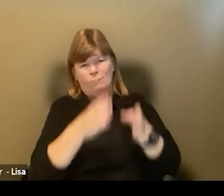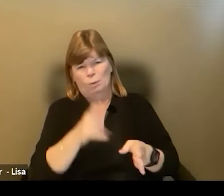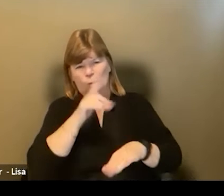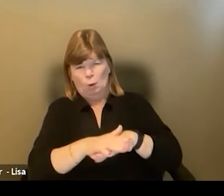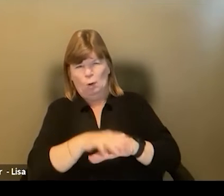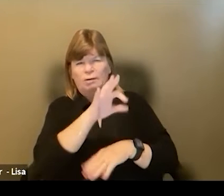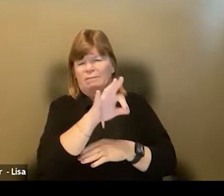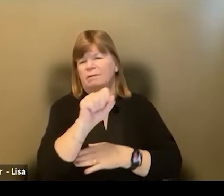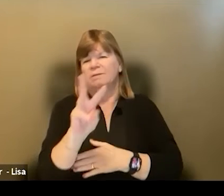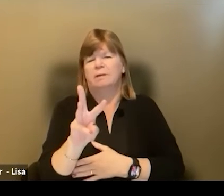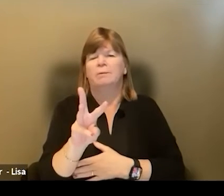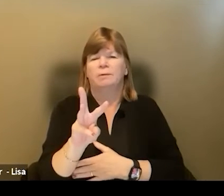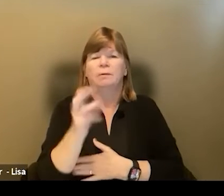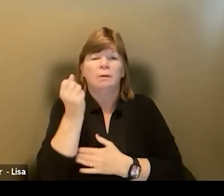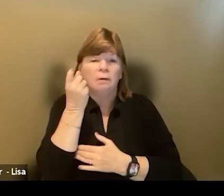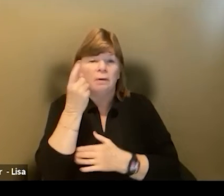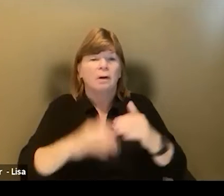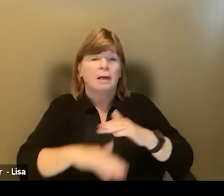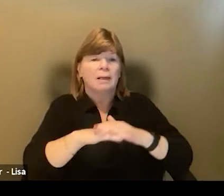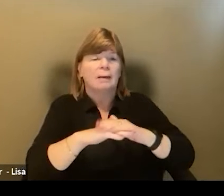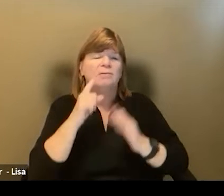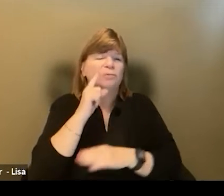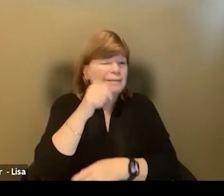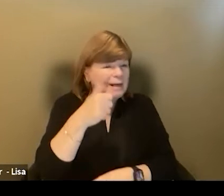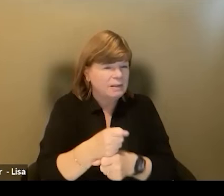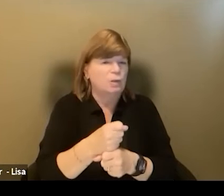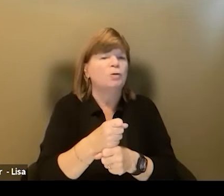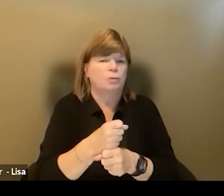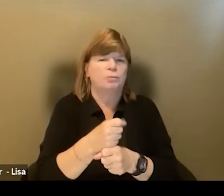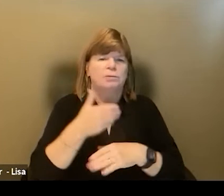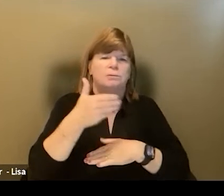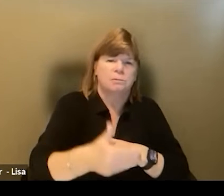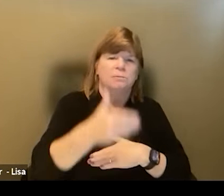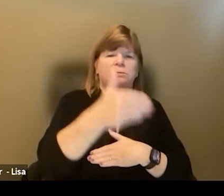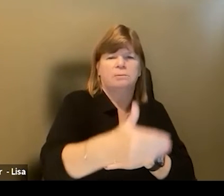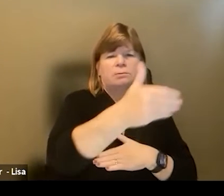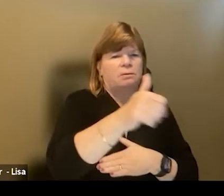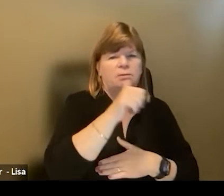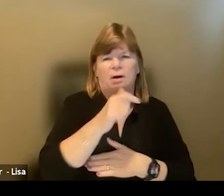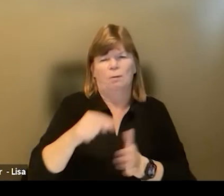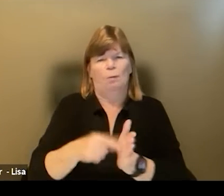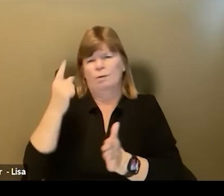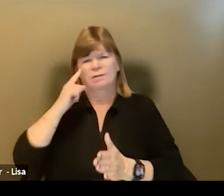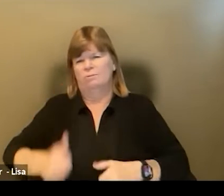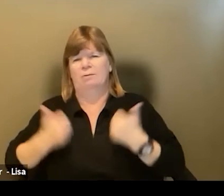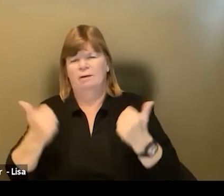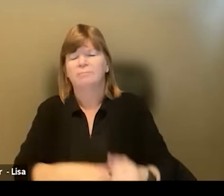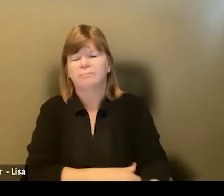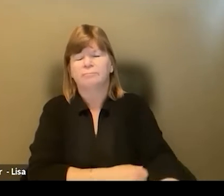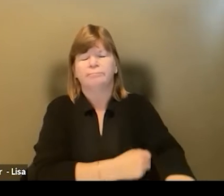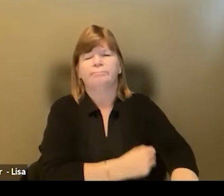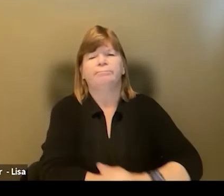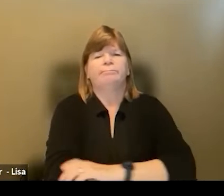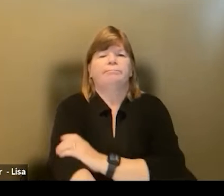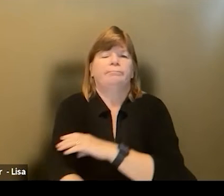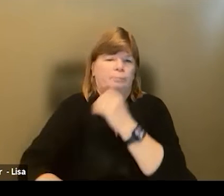family supports waiver, and that cap is a 10-year, is based on a 10-year limit and not the lifetime of someone's